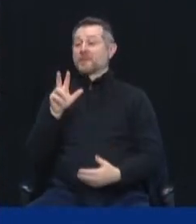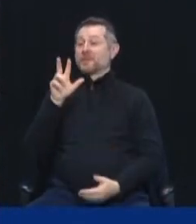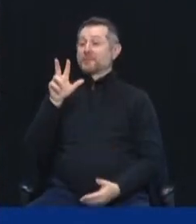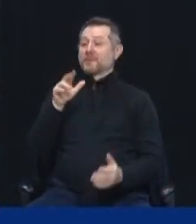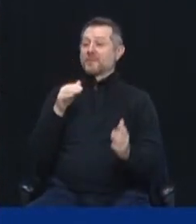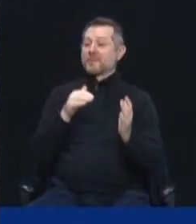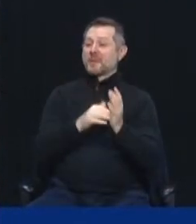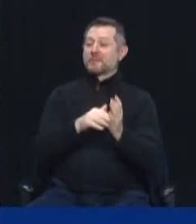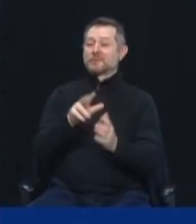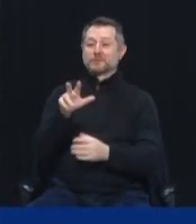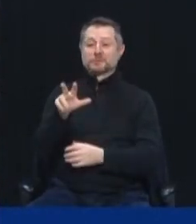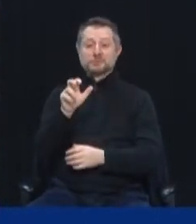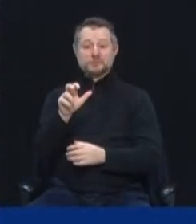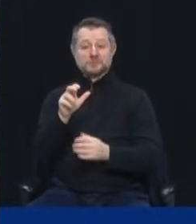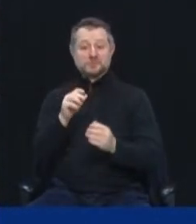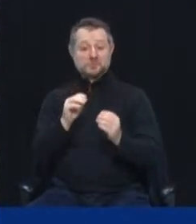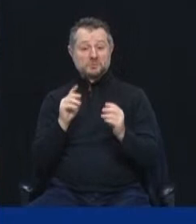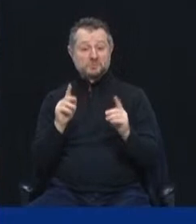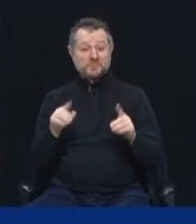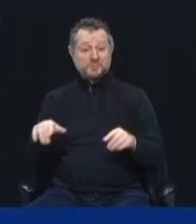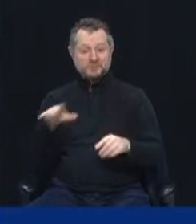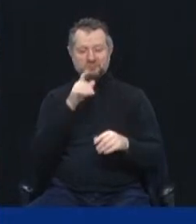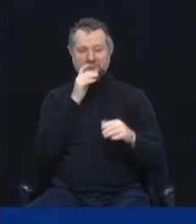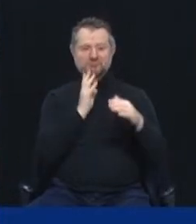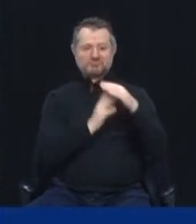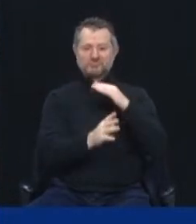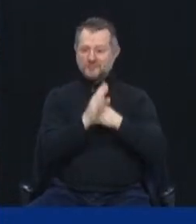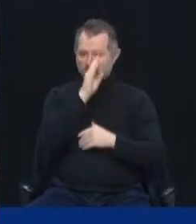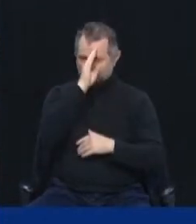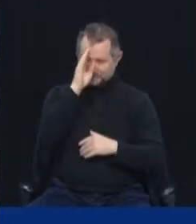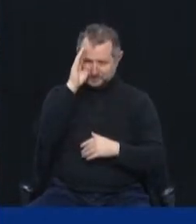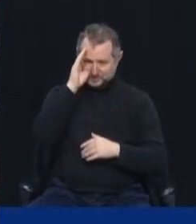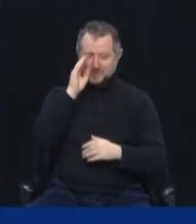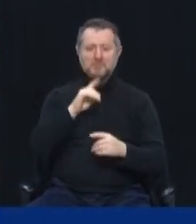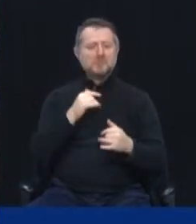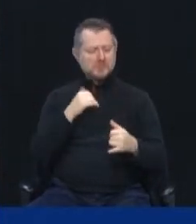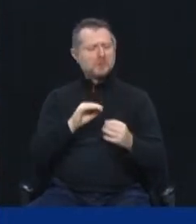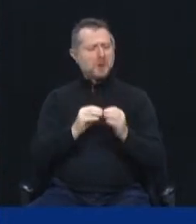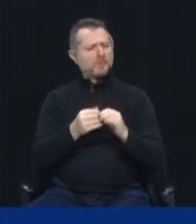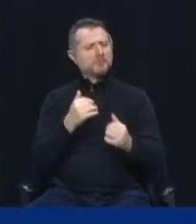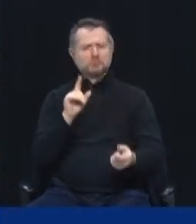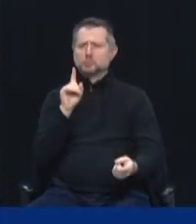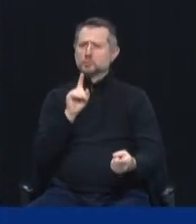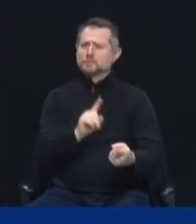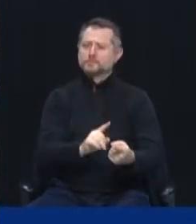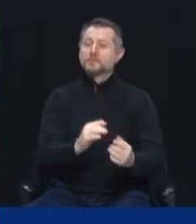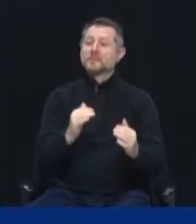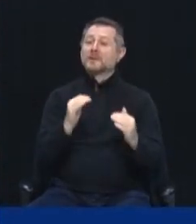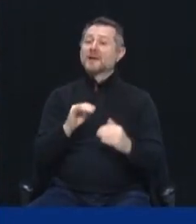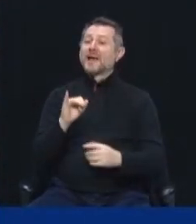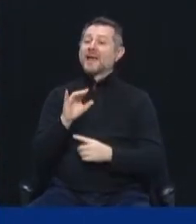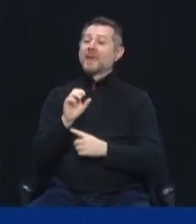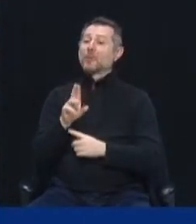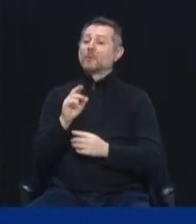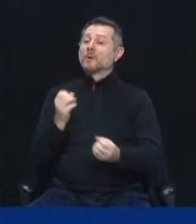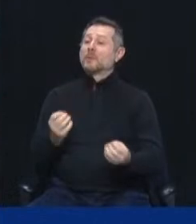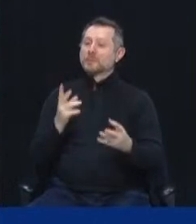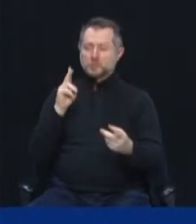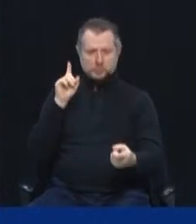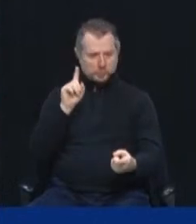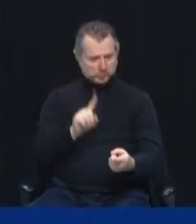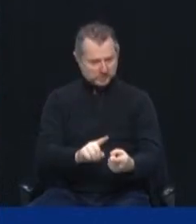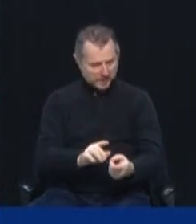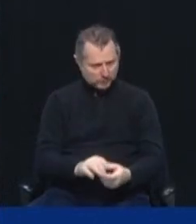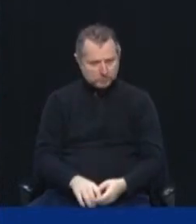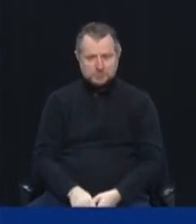3,300 people hospitalized. That's down. The number of people in ICU is down. The